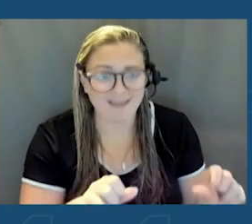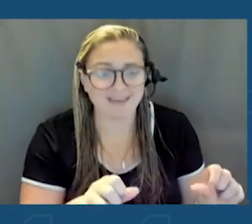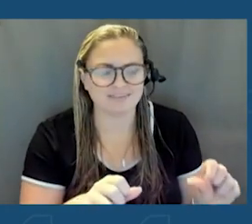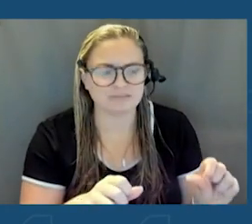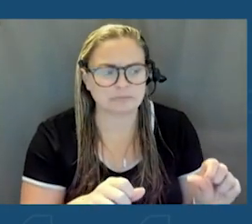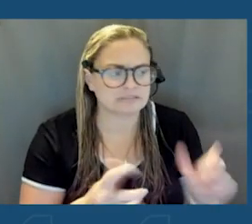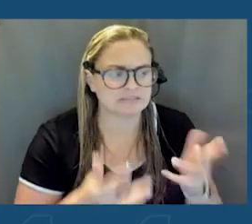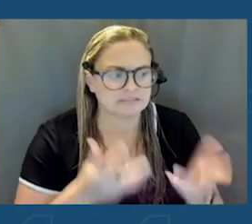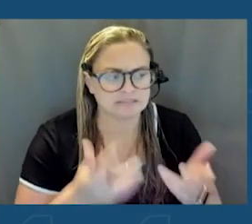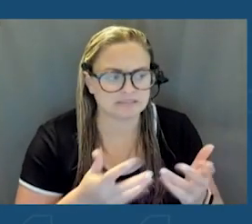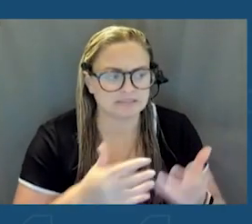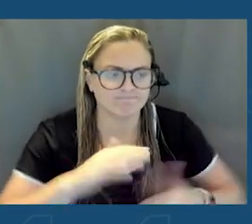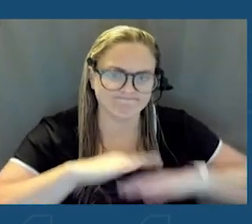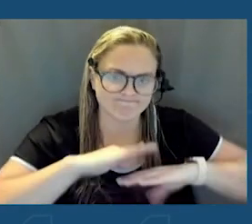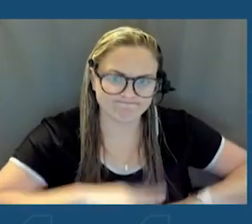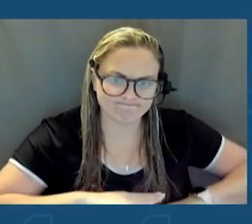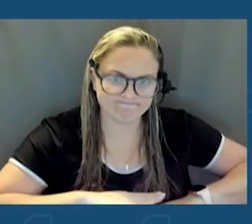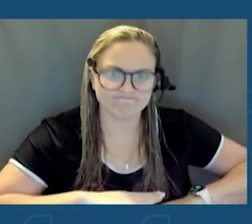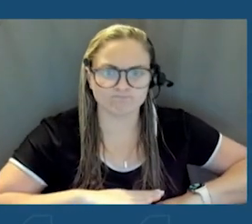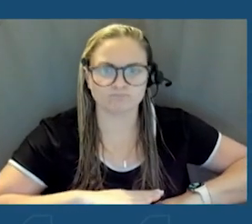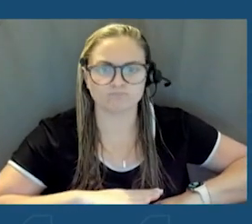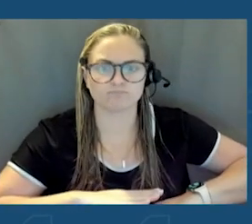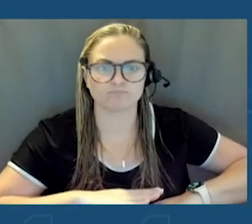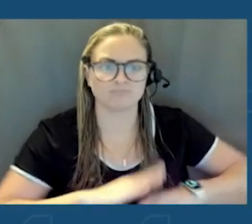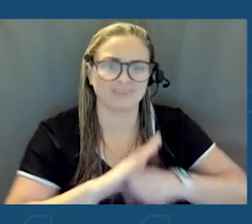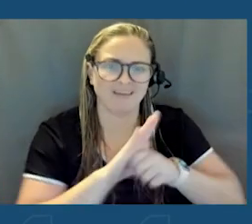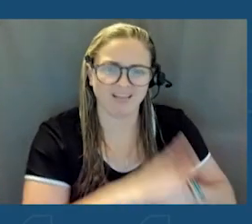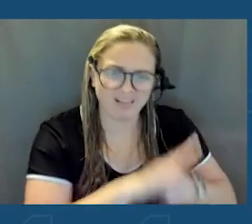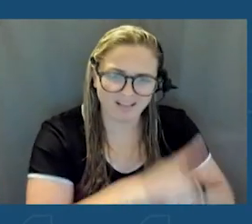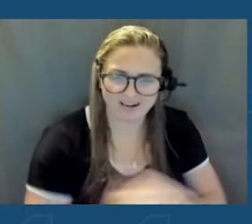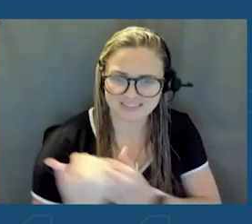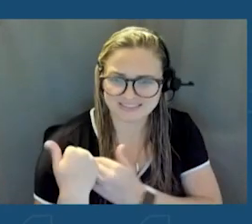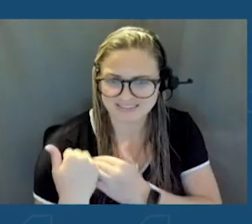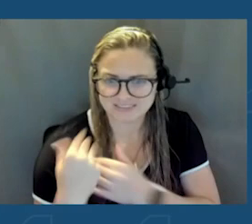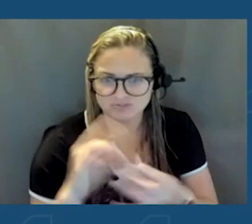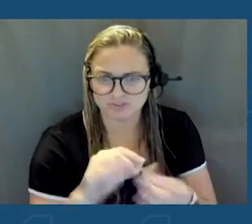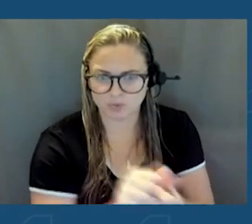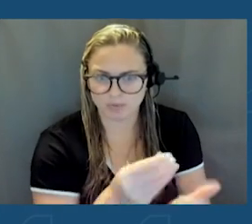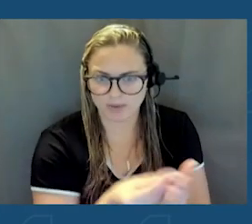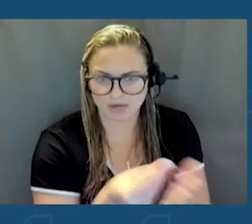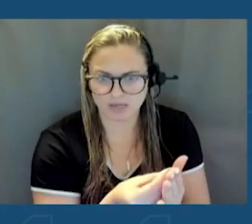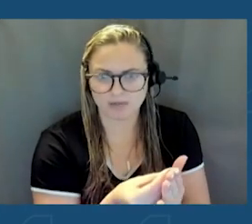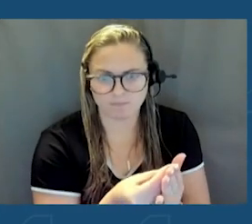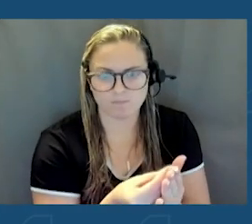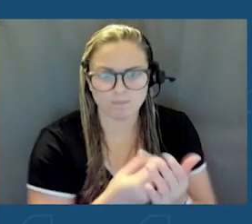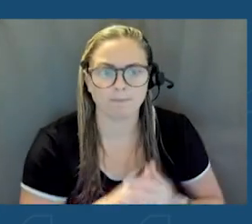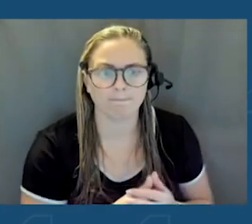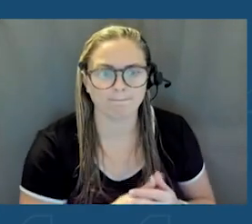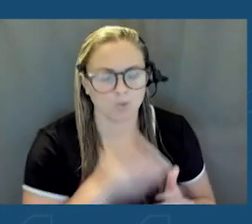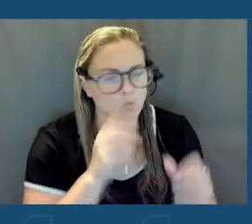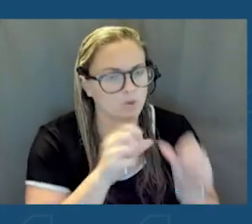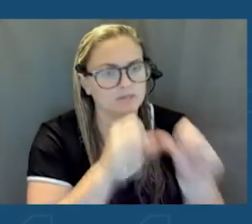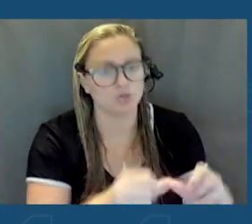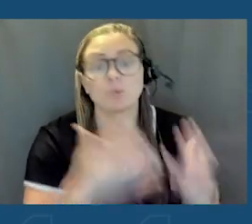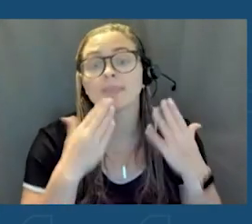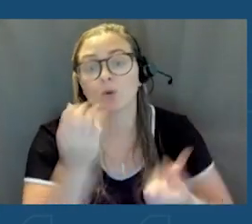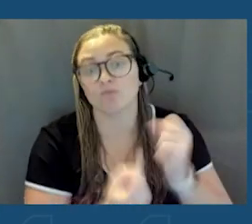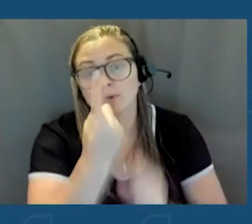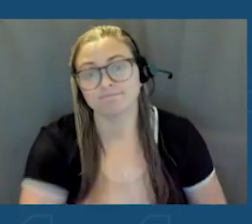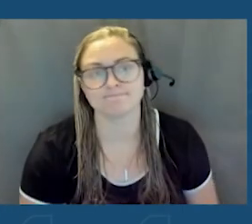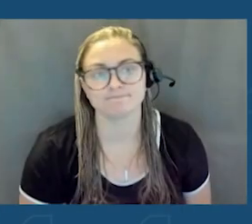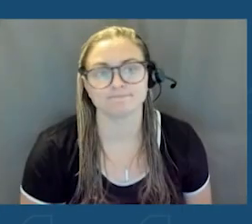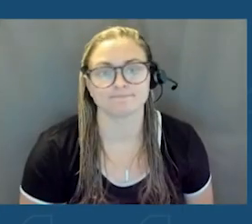to alleviate the crushing burden that our residents are living under right now. And we're going to continue to do so. Thank you, everybody.